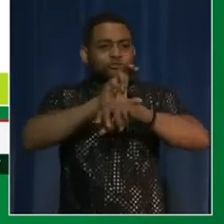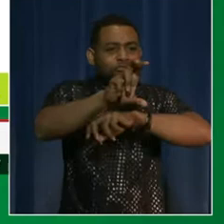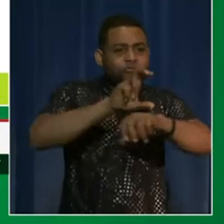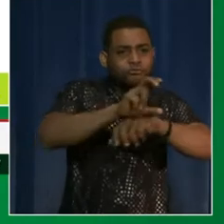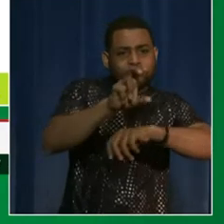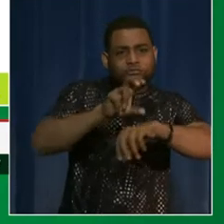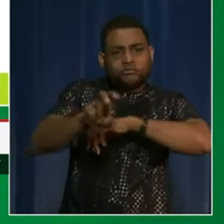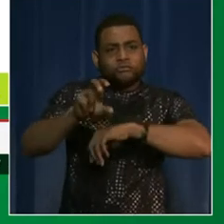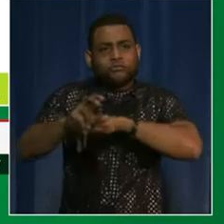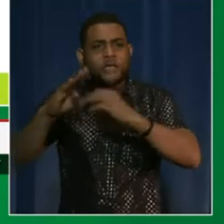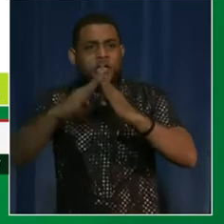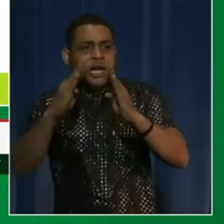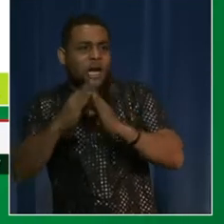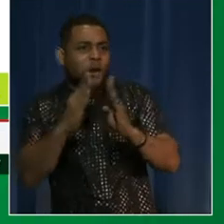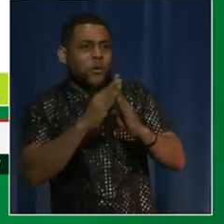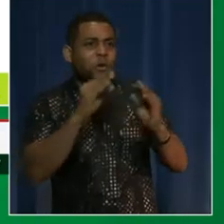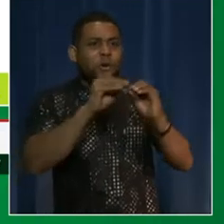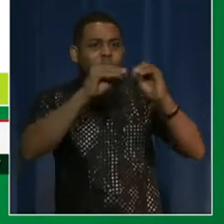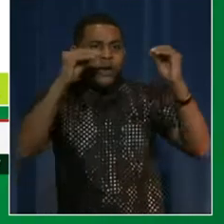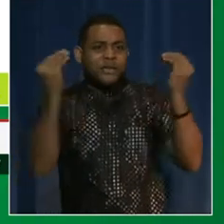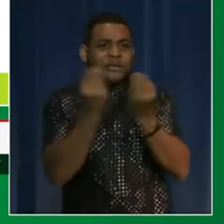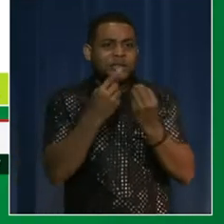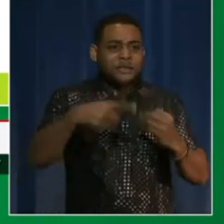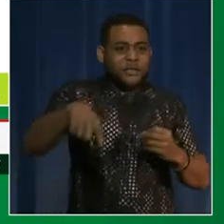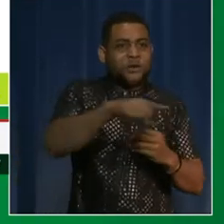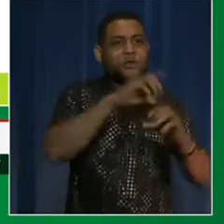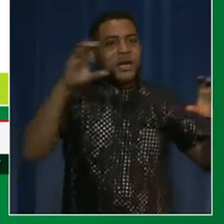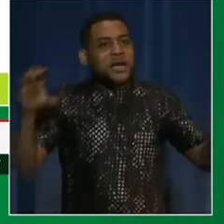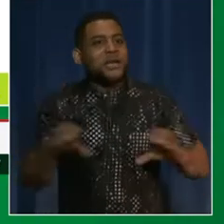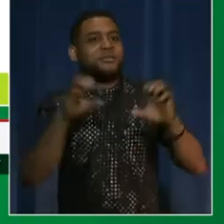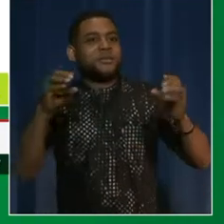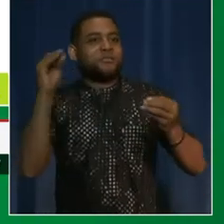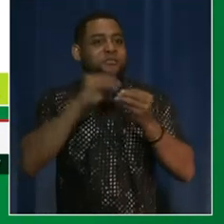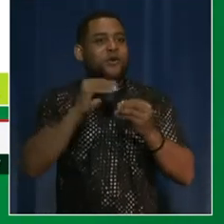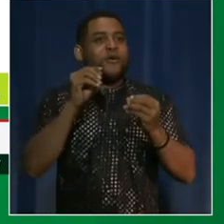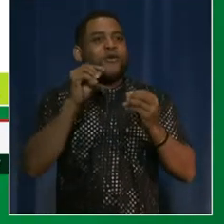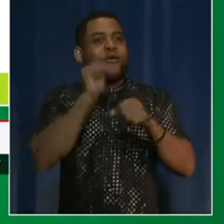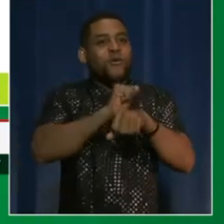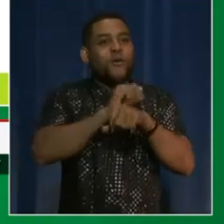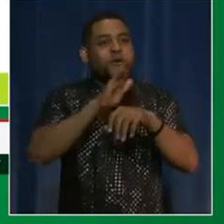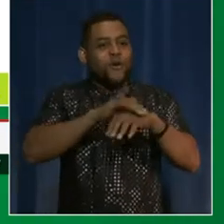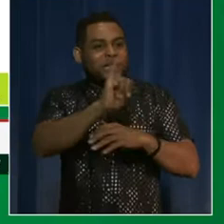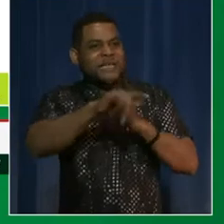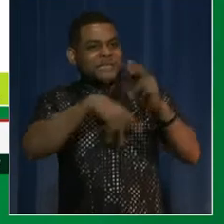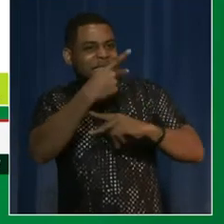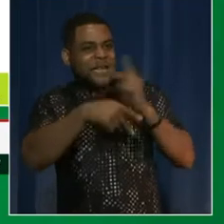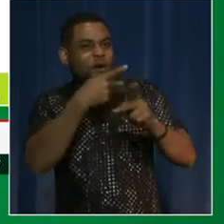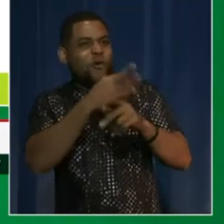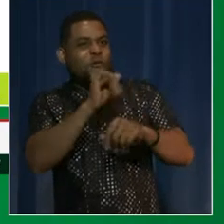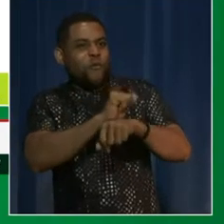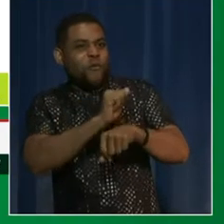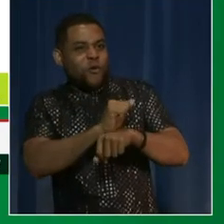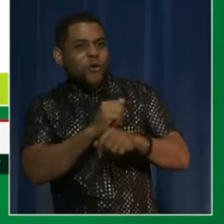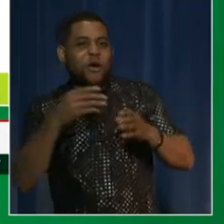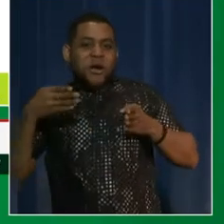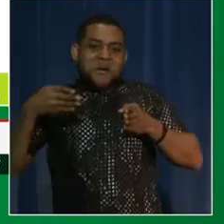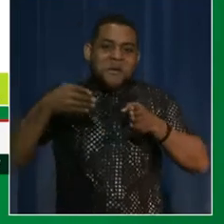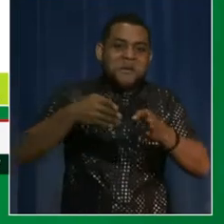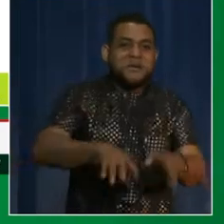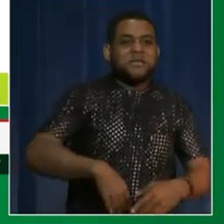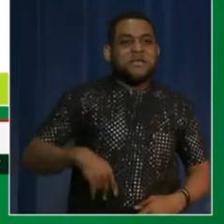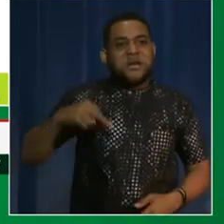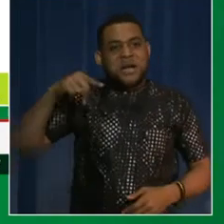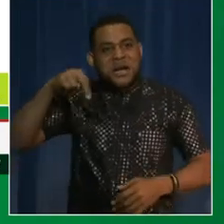downtown organizations that are going to do more of that work, really enliven our streets, our sidewalks, our alleyways